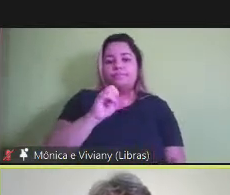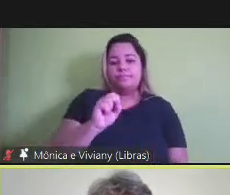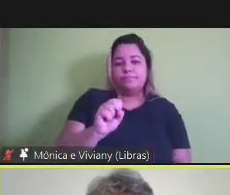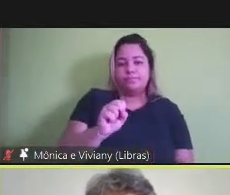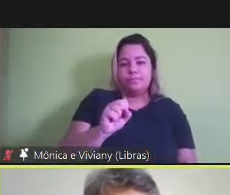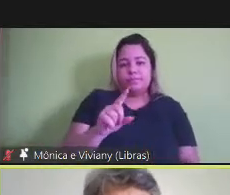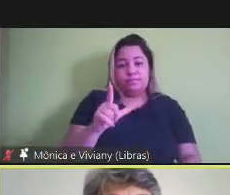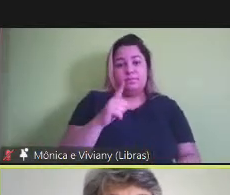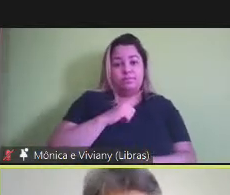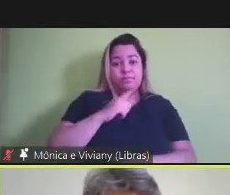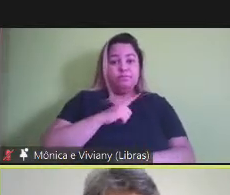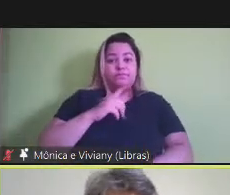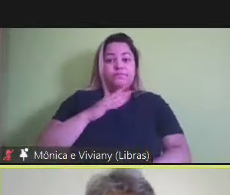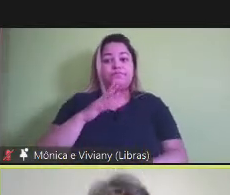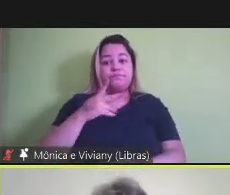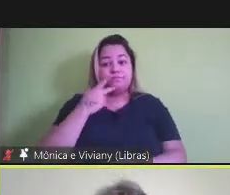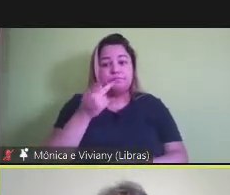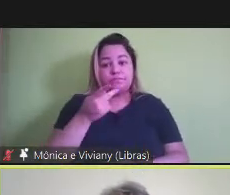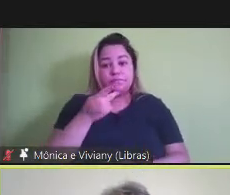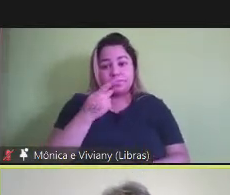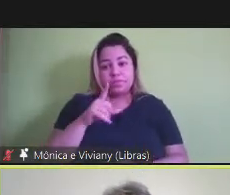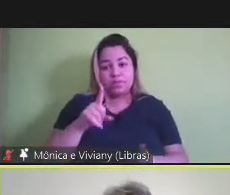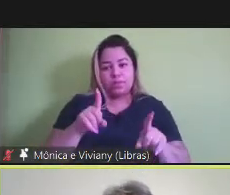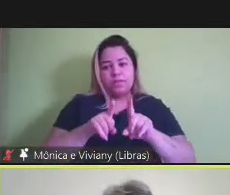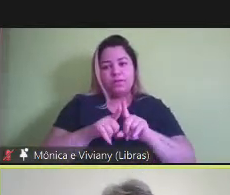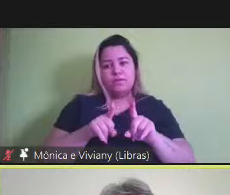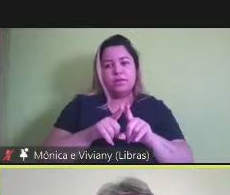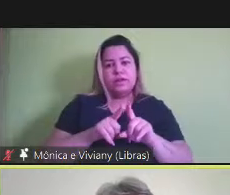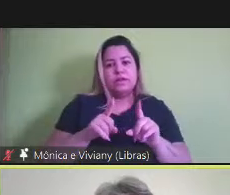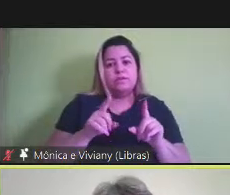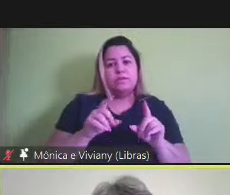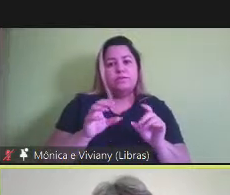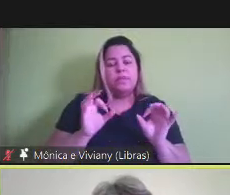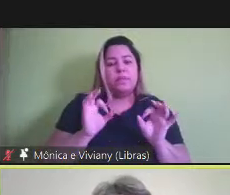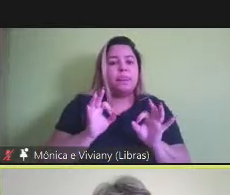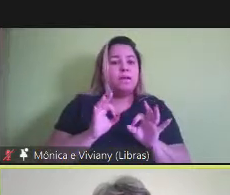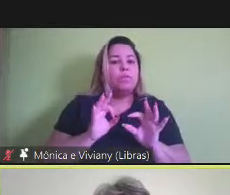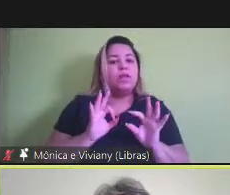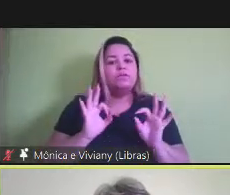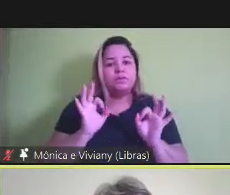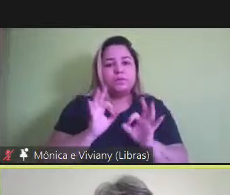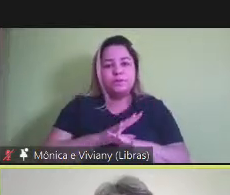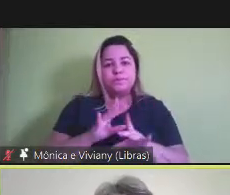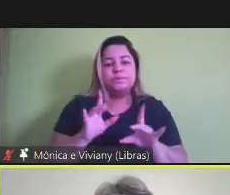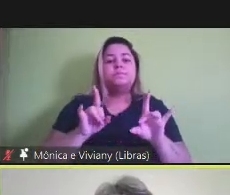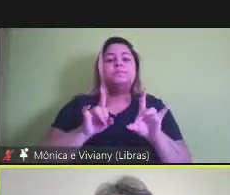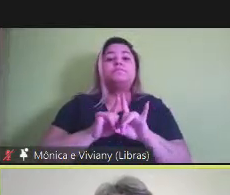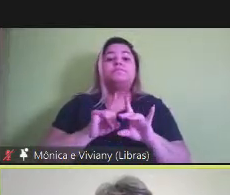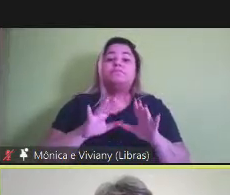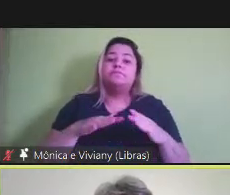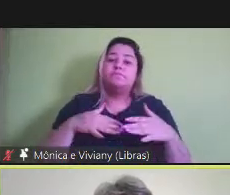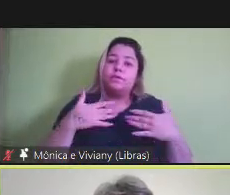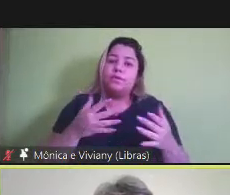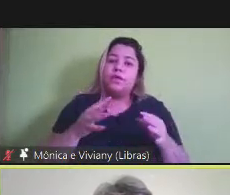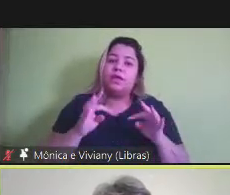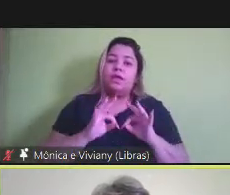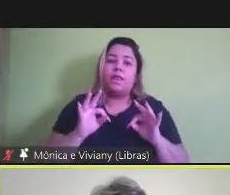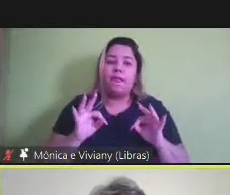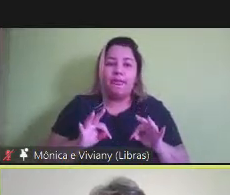last aspect that I'm going to mention here before I finish, I'm getting close to the end here. So